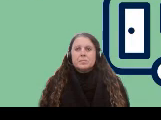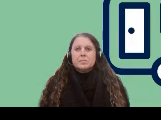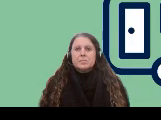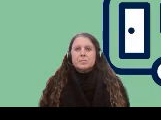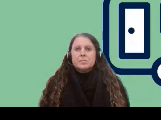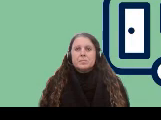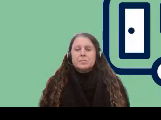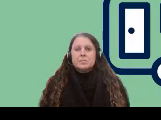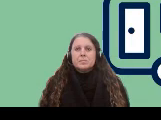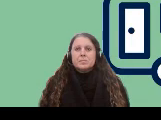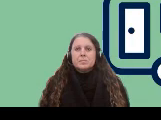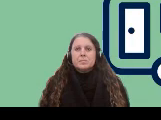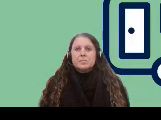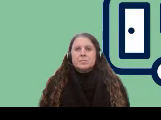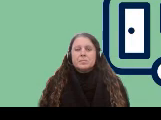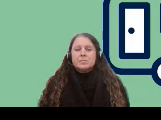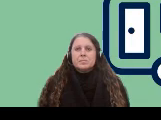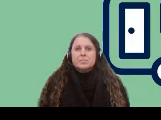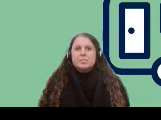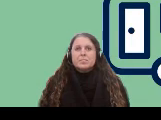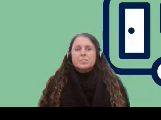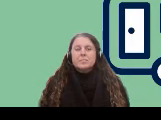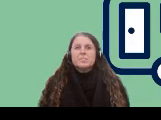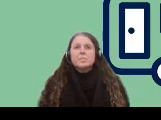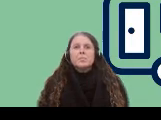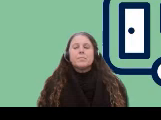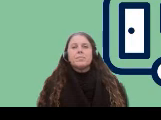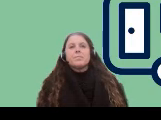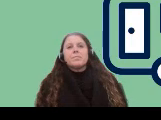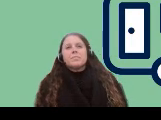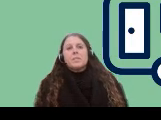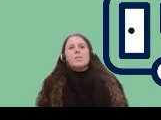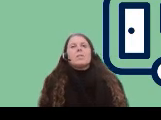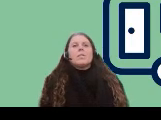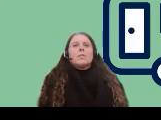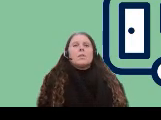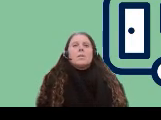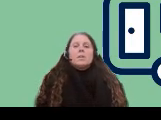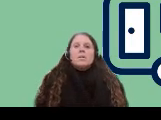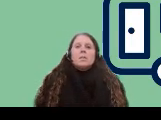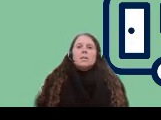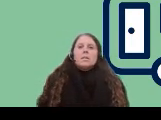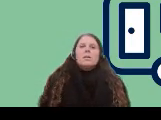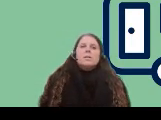The preferred option for email is a personal email address instead of a work email address.